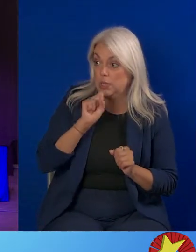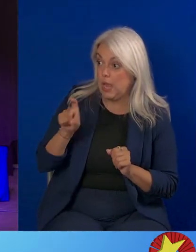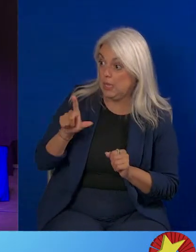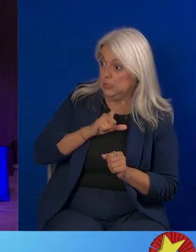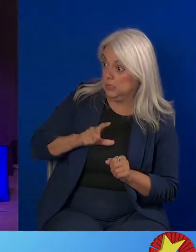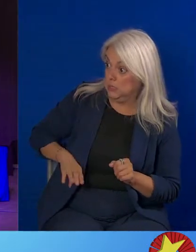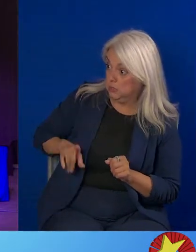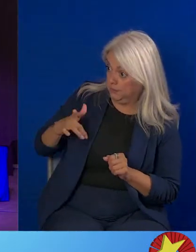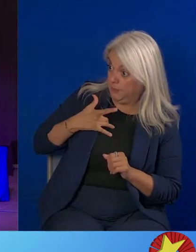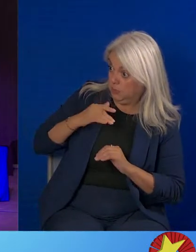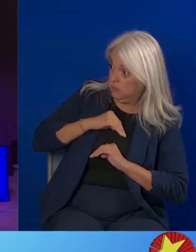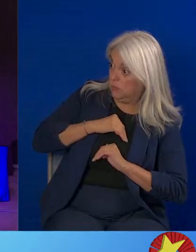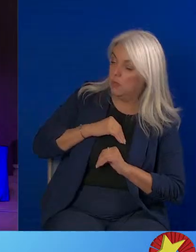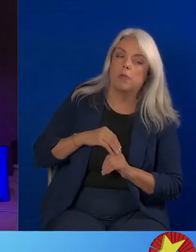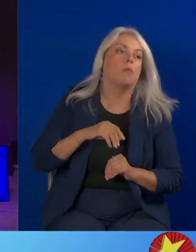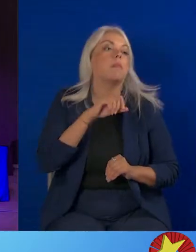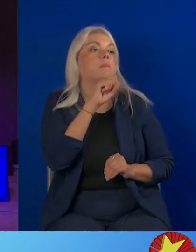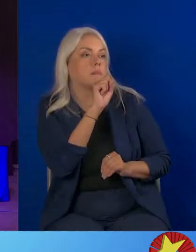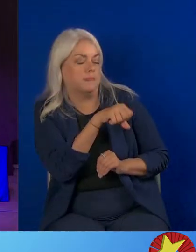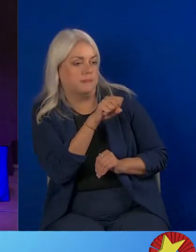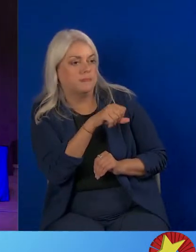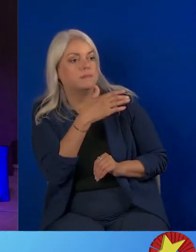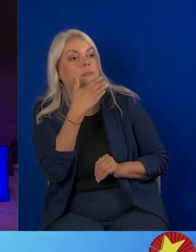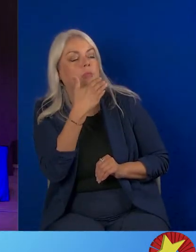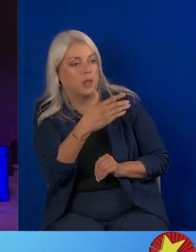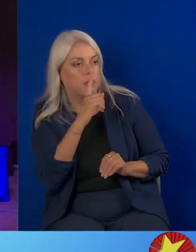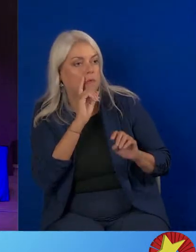speaking. I did want to ask what